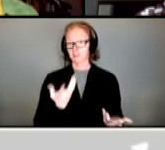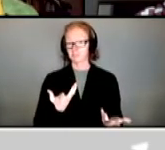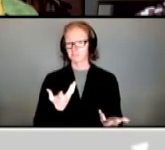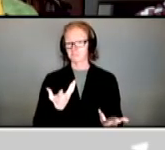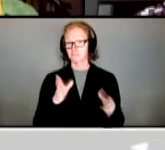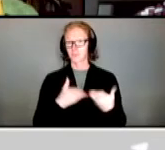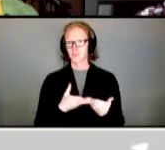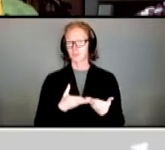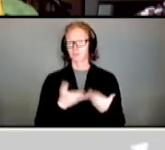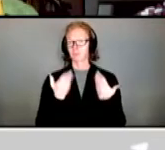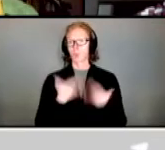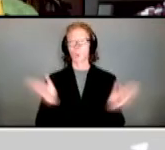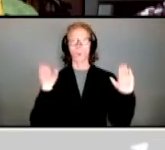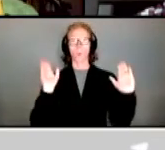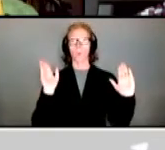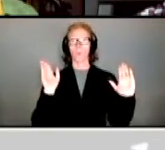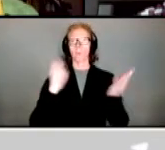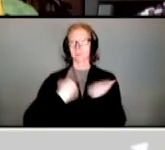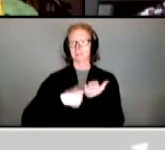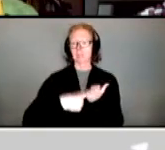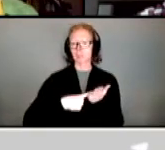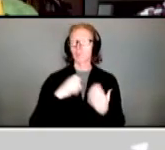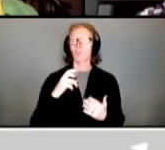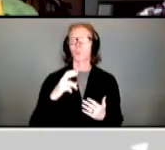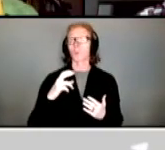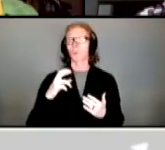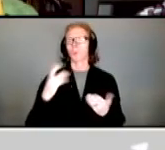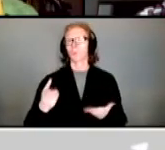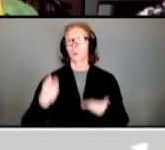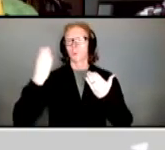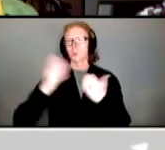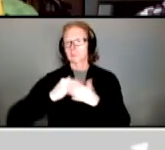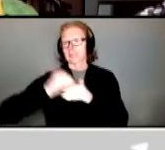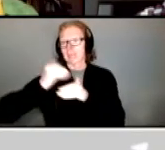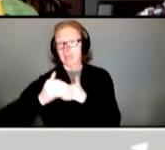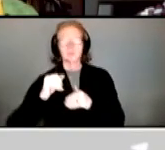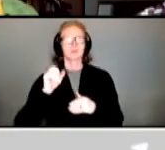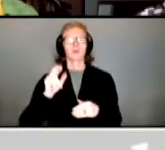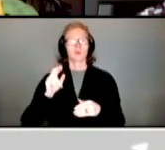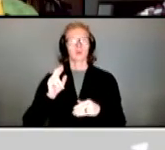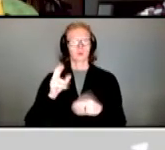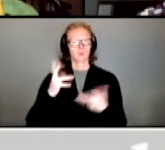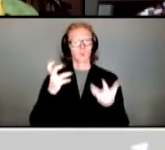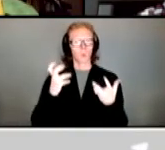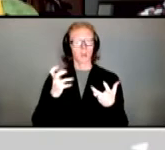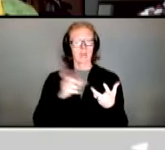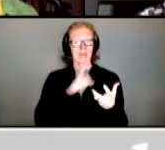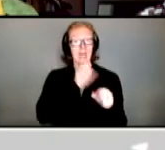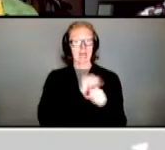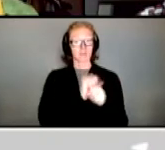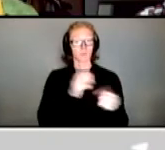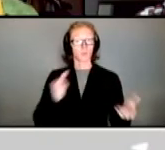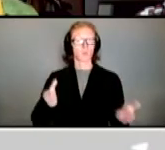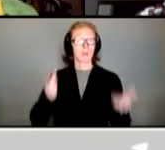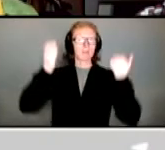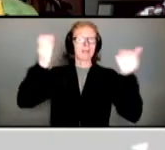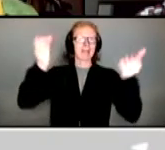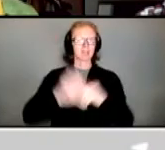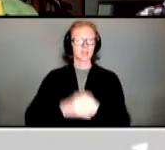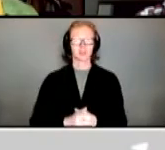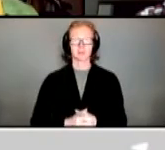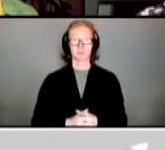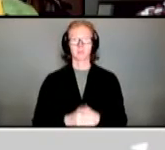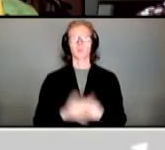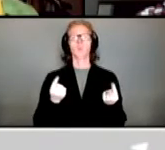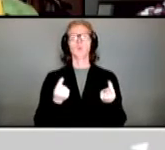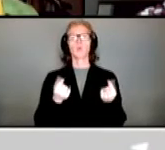open forum to talk about it right now and what we're going to propose for next? Or are we looking at the recommendation? And what are